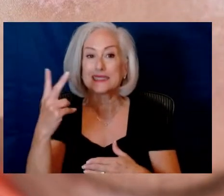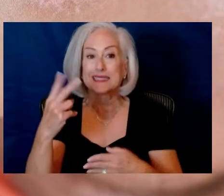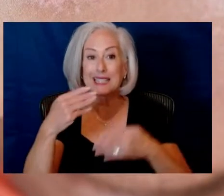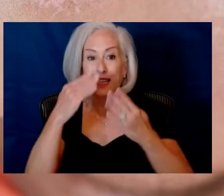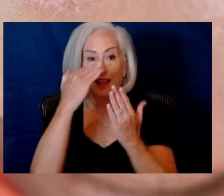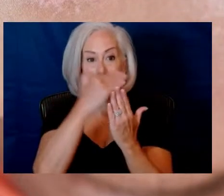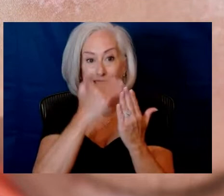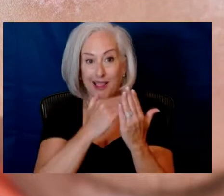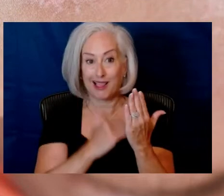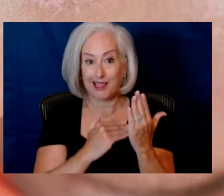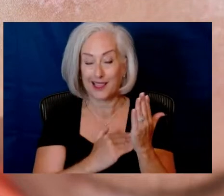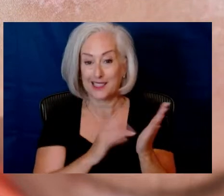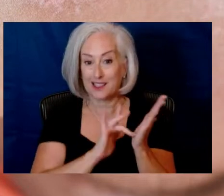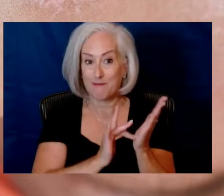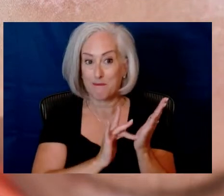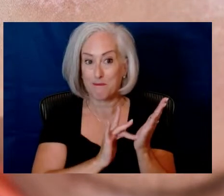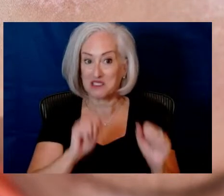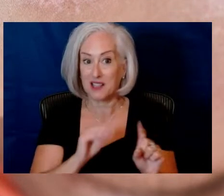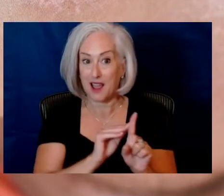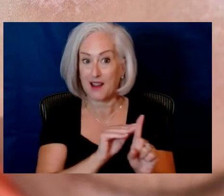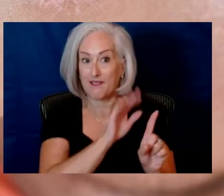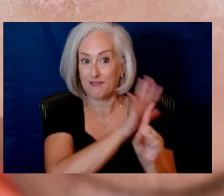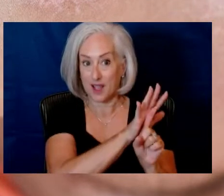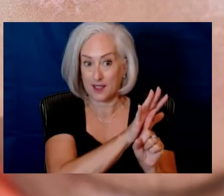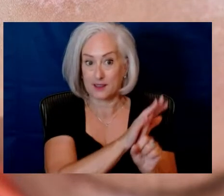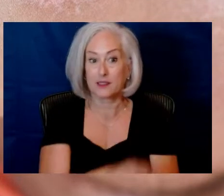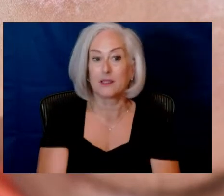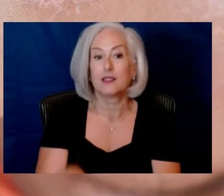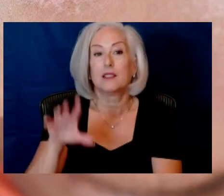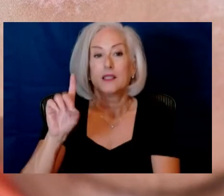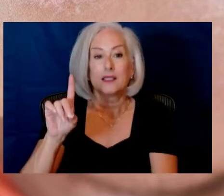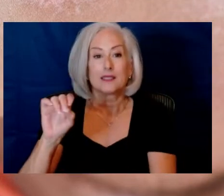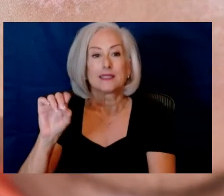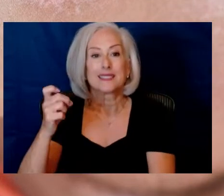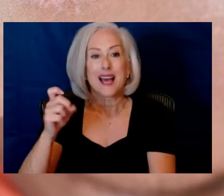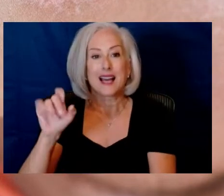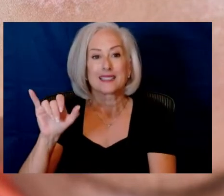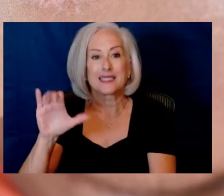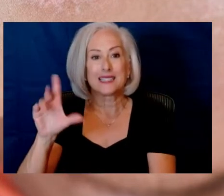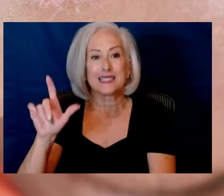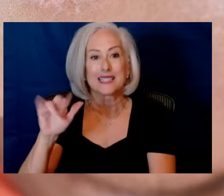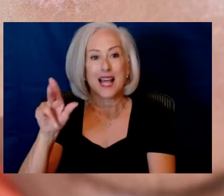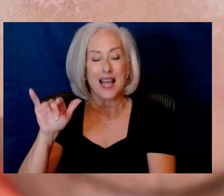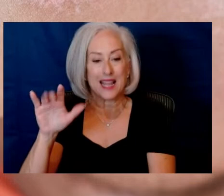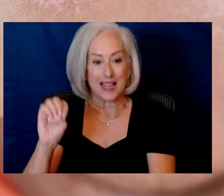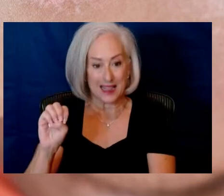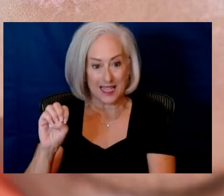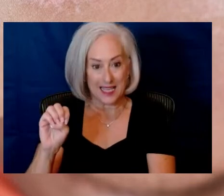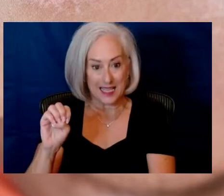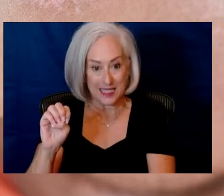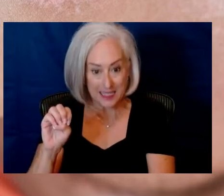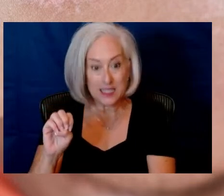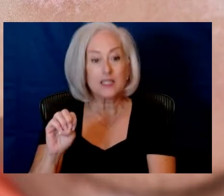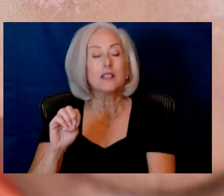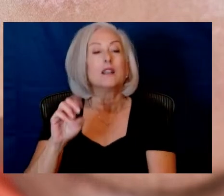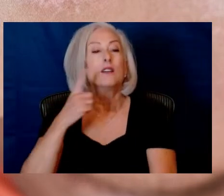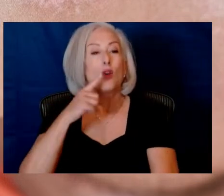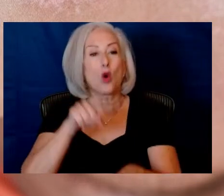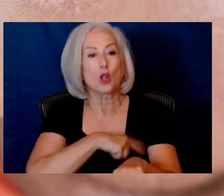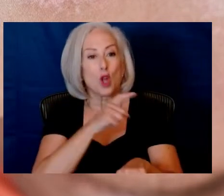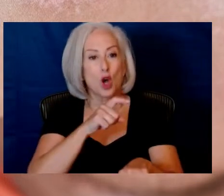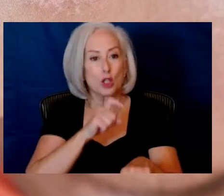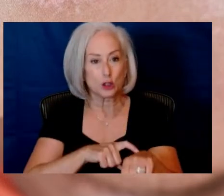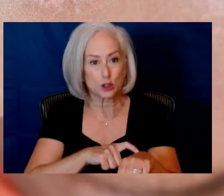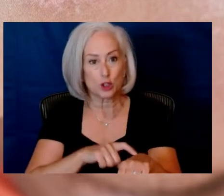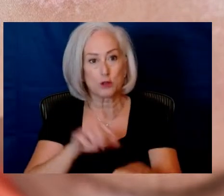I typically, in my practice, will use doxycycline a lot for people that need to be on long-term antibiotics. We will switch it to a cousin if we know they're going